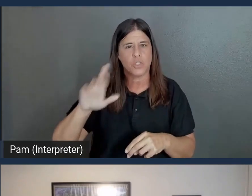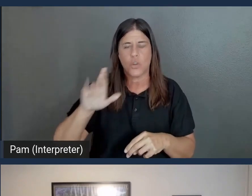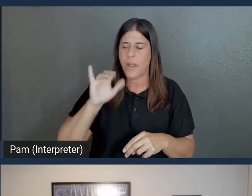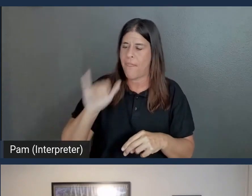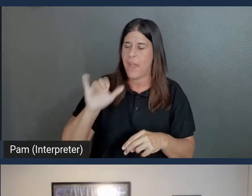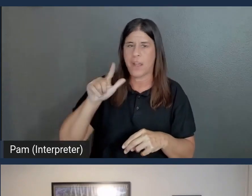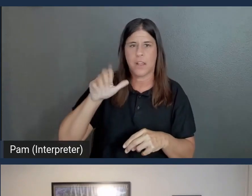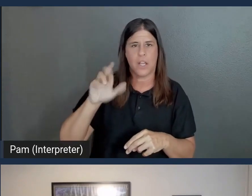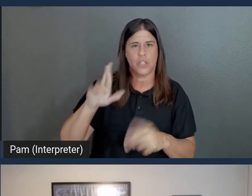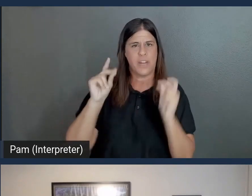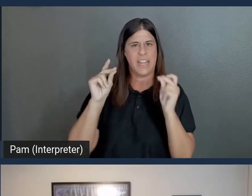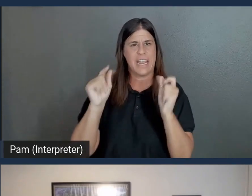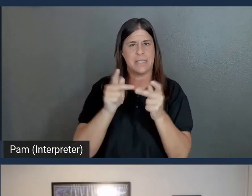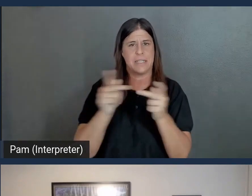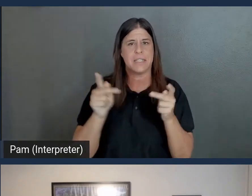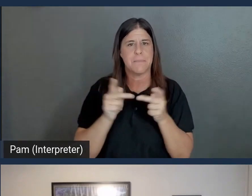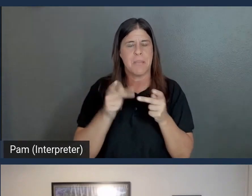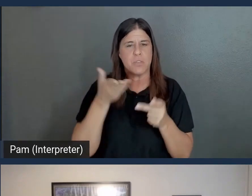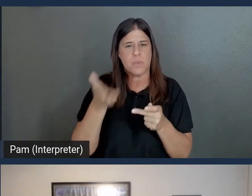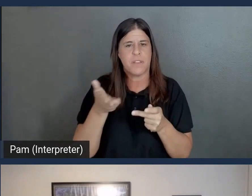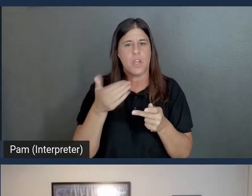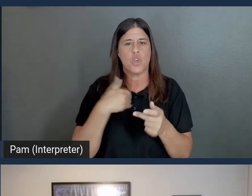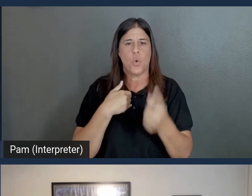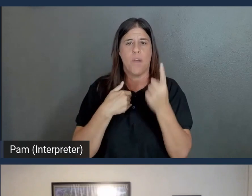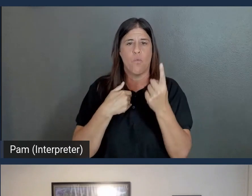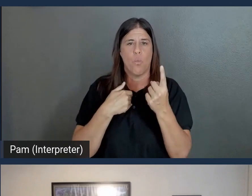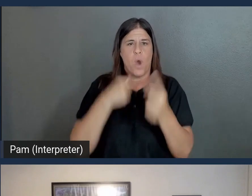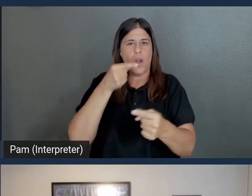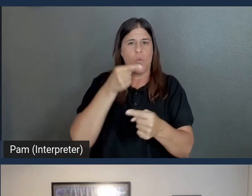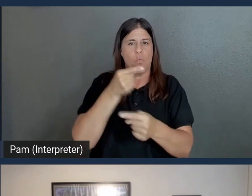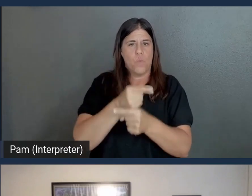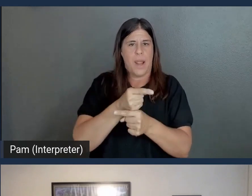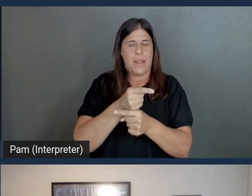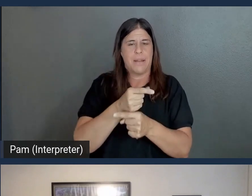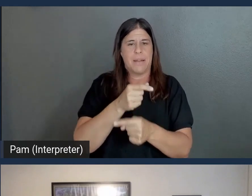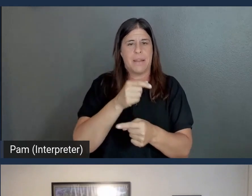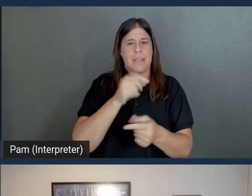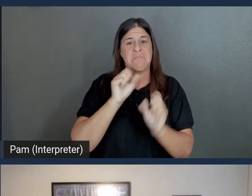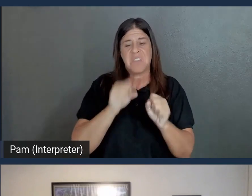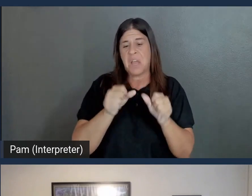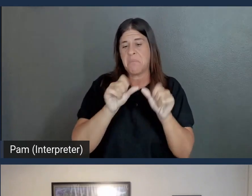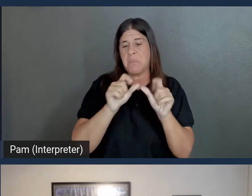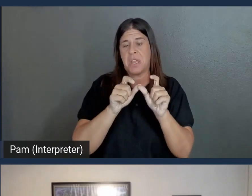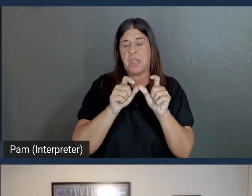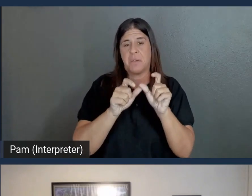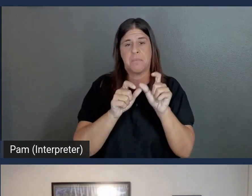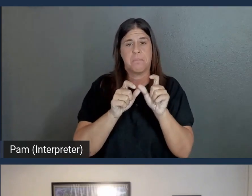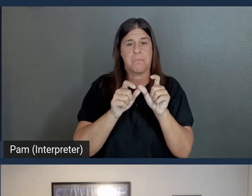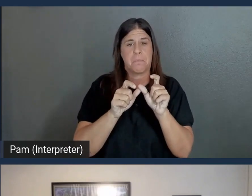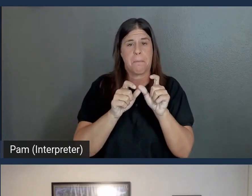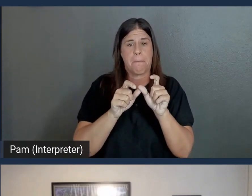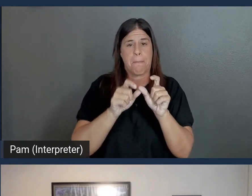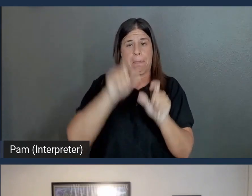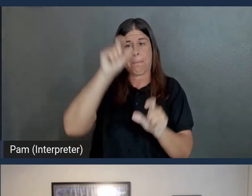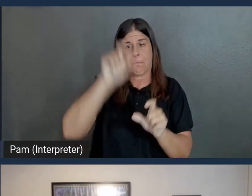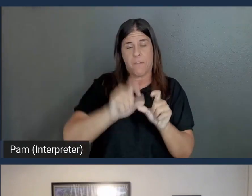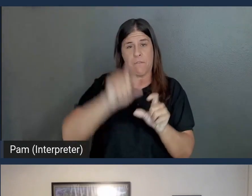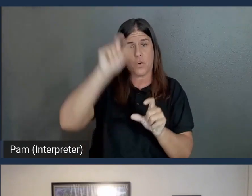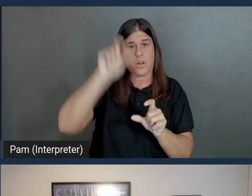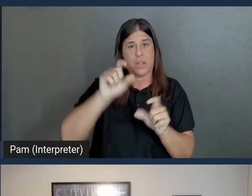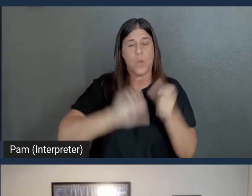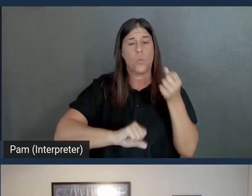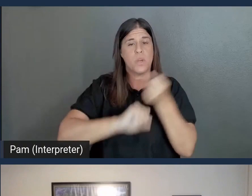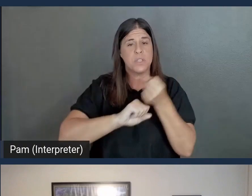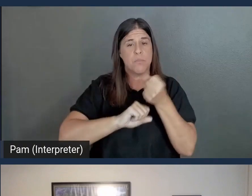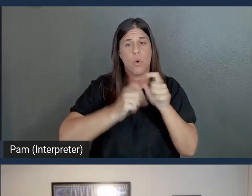is instance-based. You have one write instance. Those can be scaled vertically. So we do support scaling anywhere